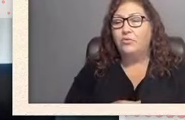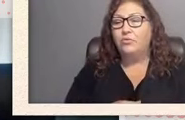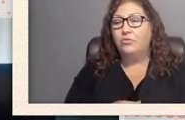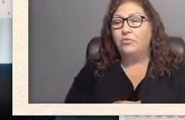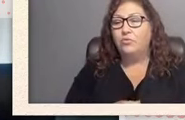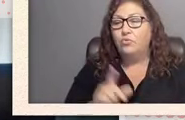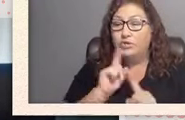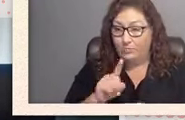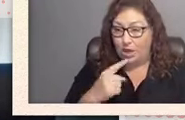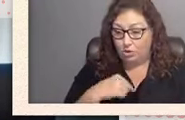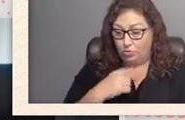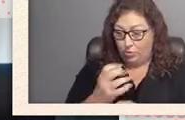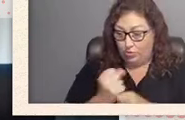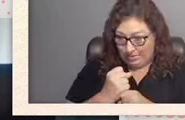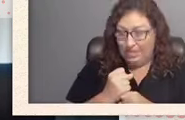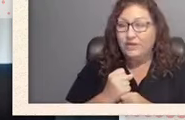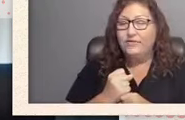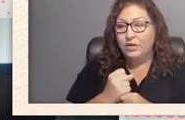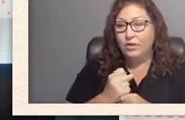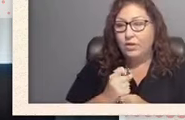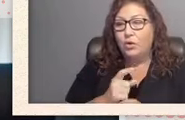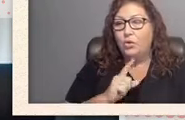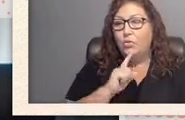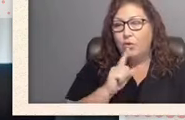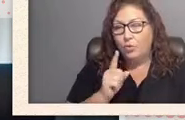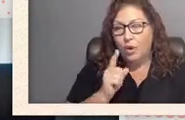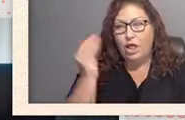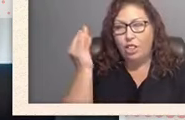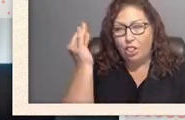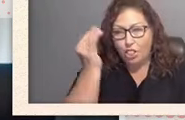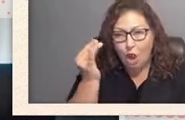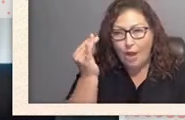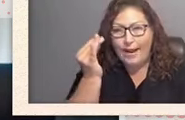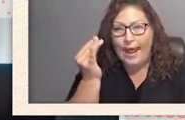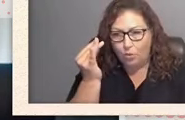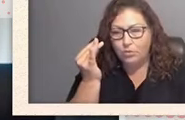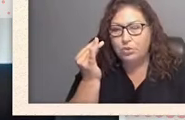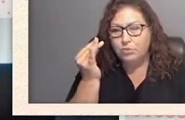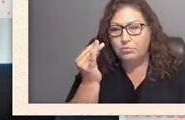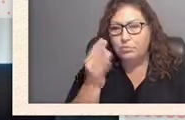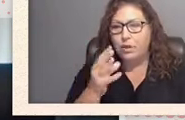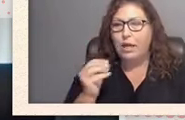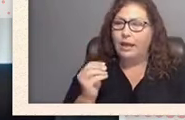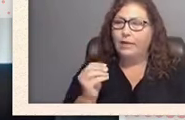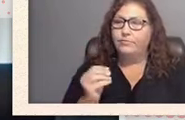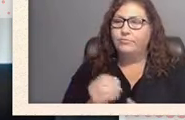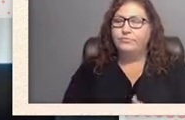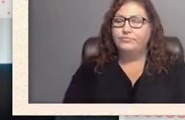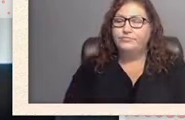received were very thought out and